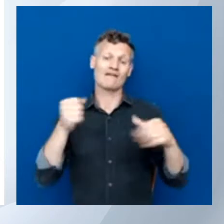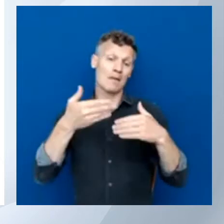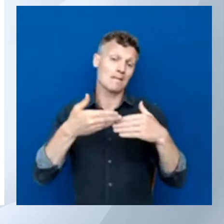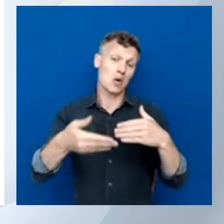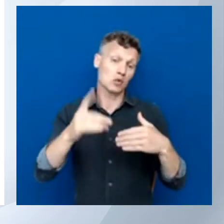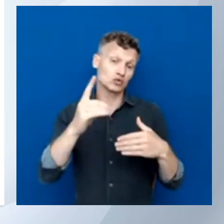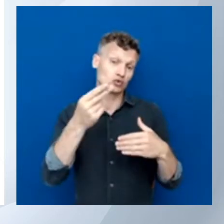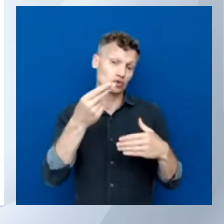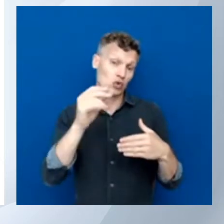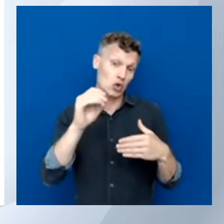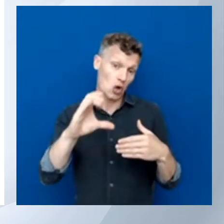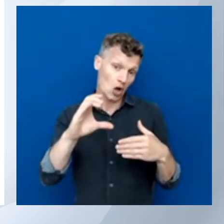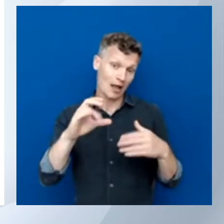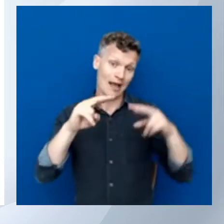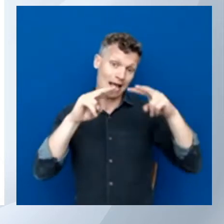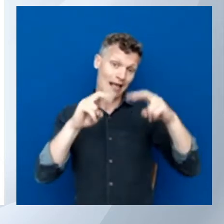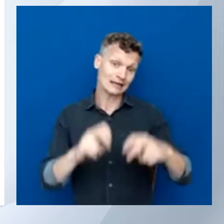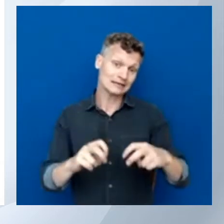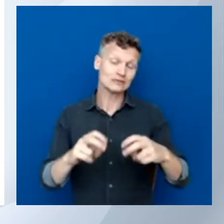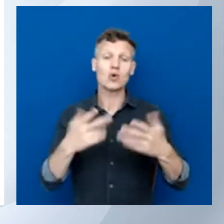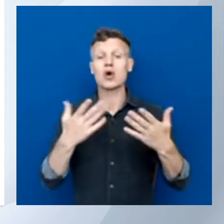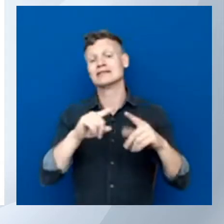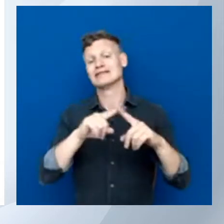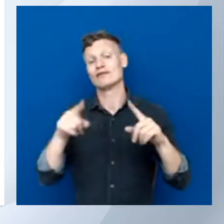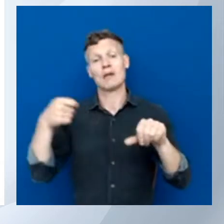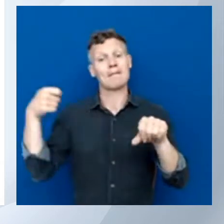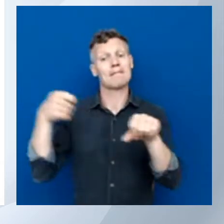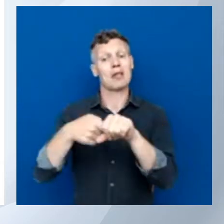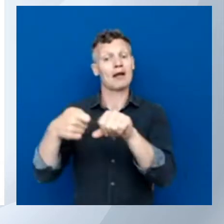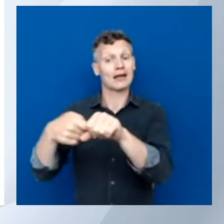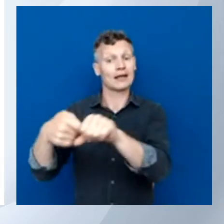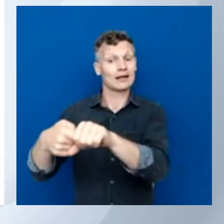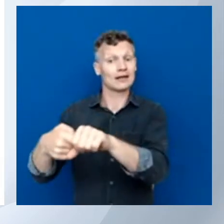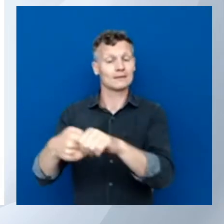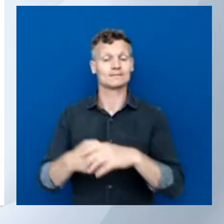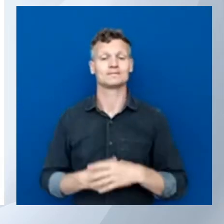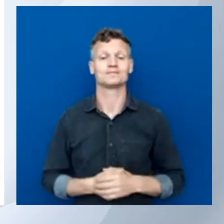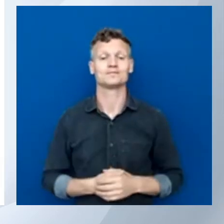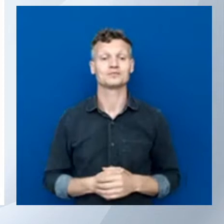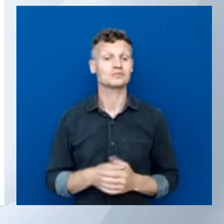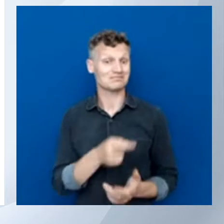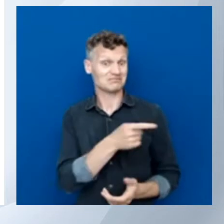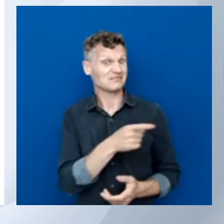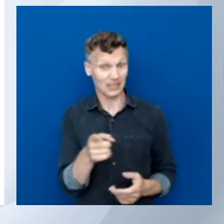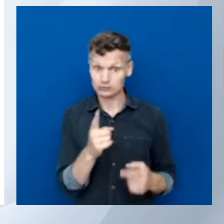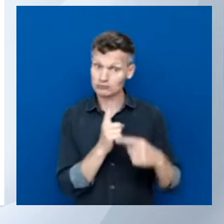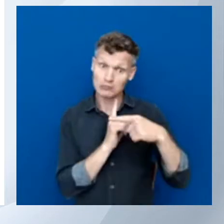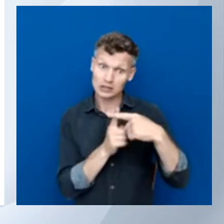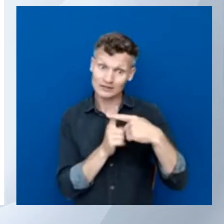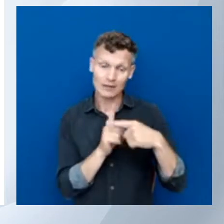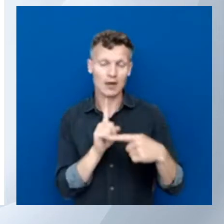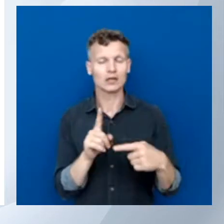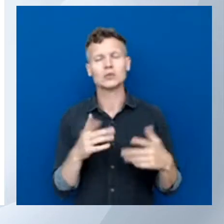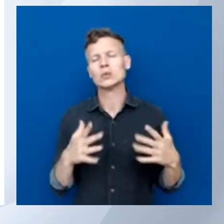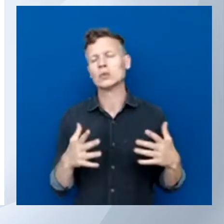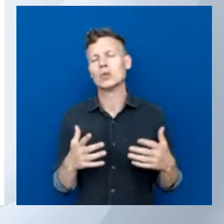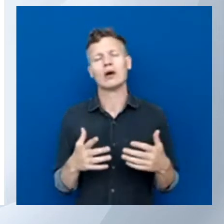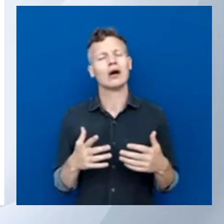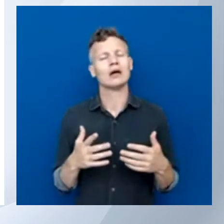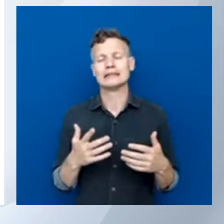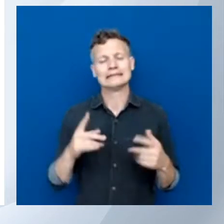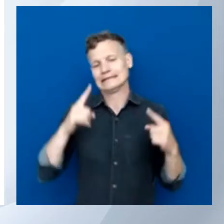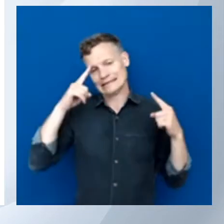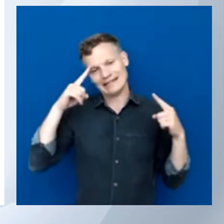the training. And though it is promising, these methods are hard to implement in practice and not as accessible to